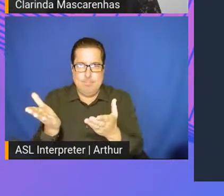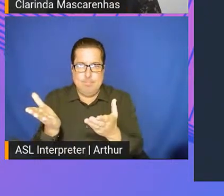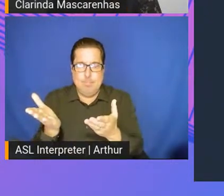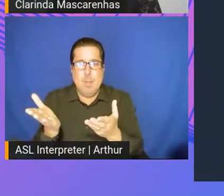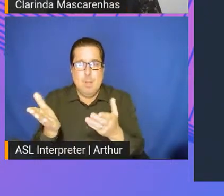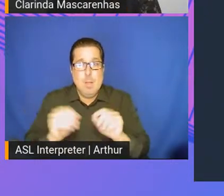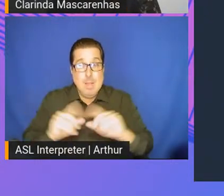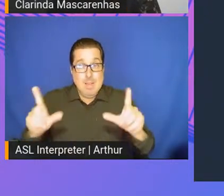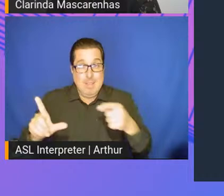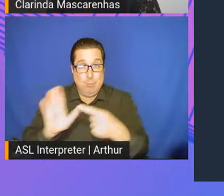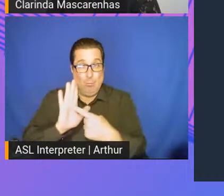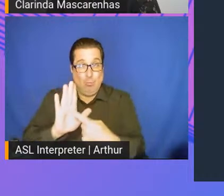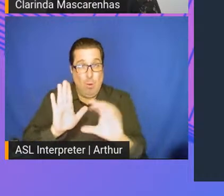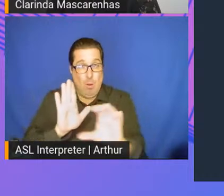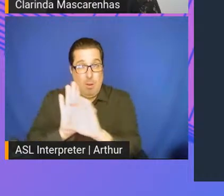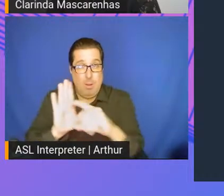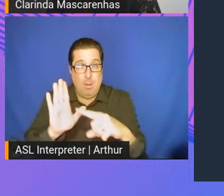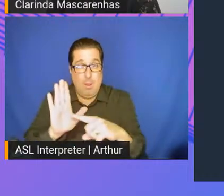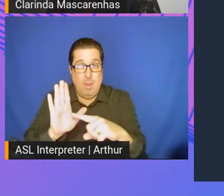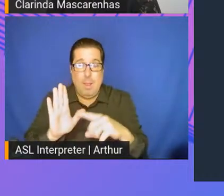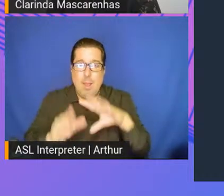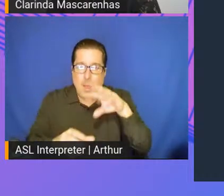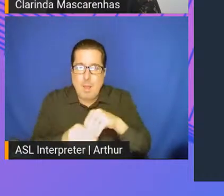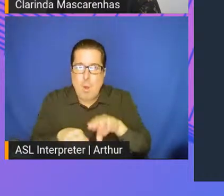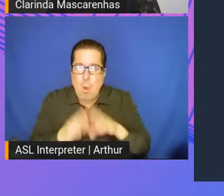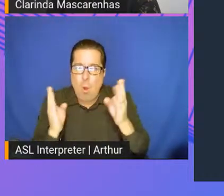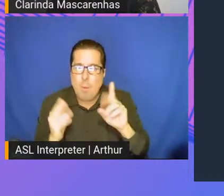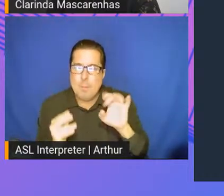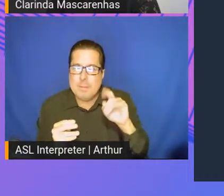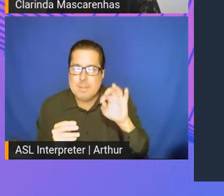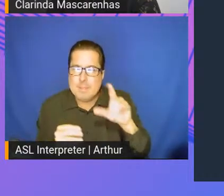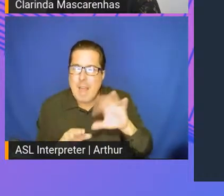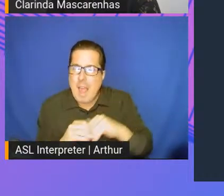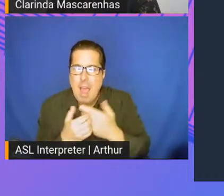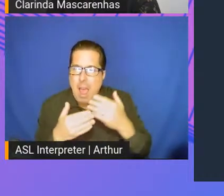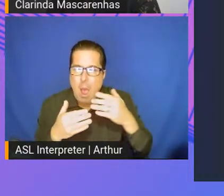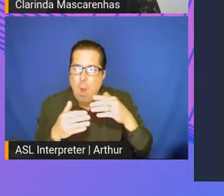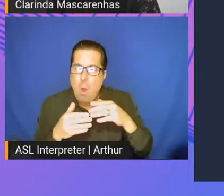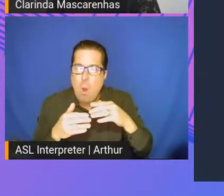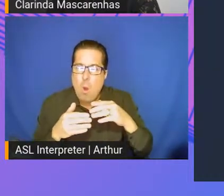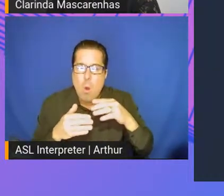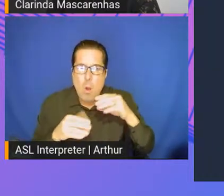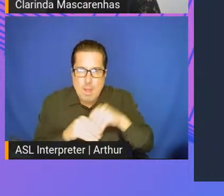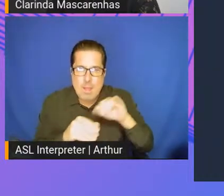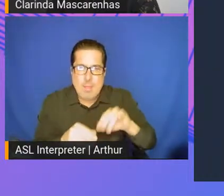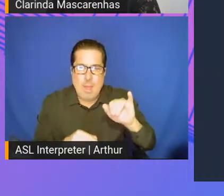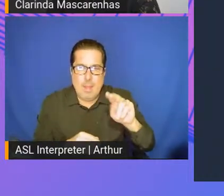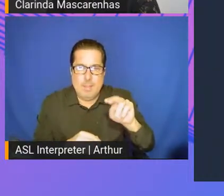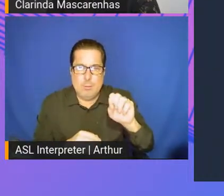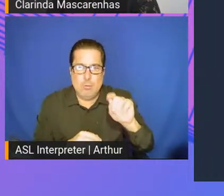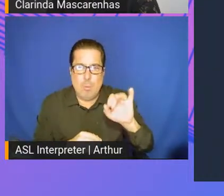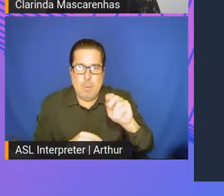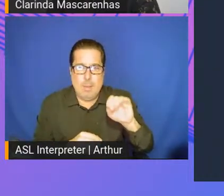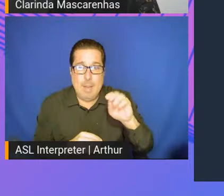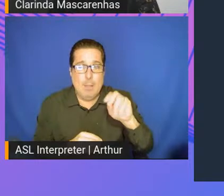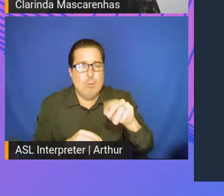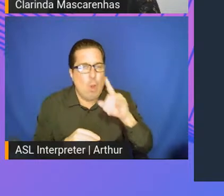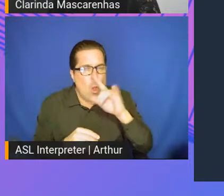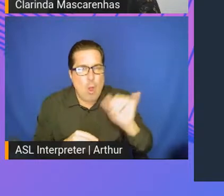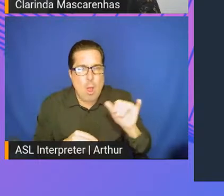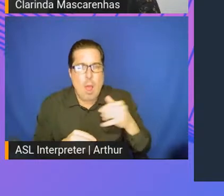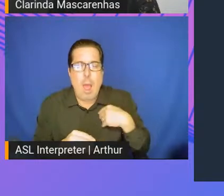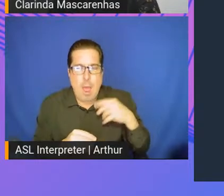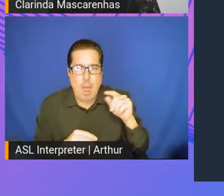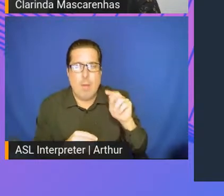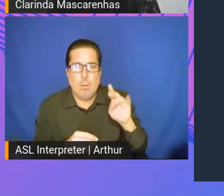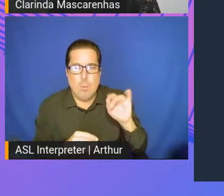detail OpenTelemetry instrumentation and how these 2 approaches works, we have 2 blog posts